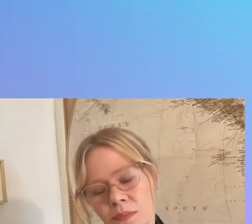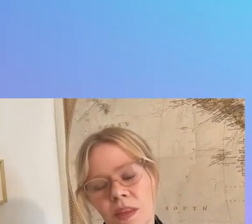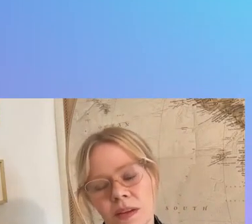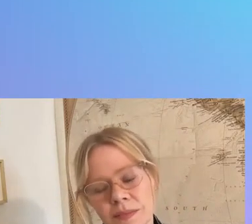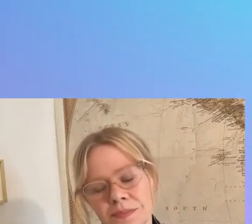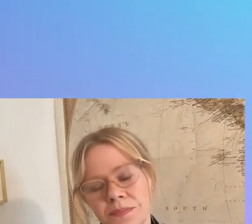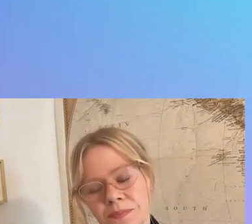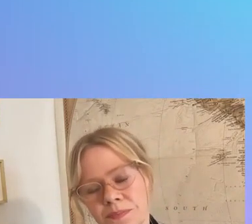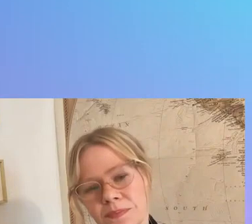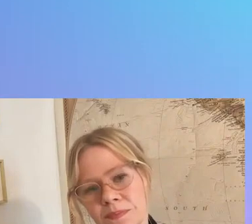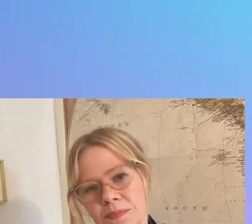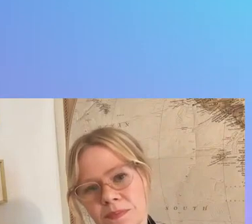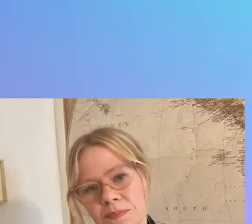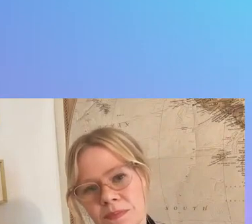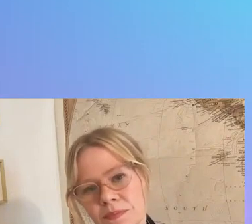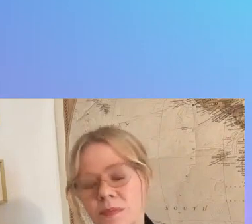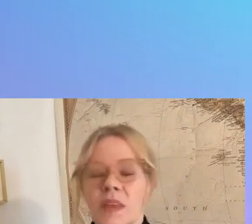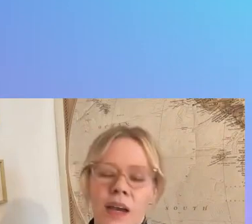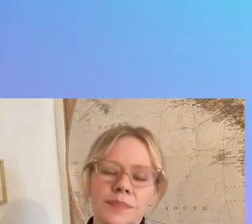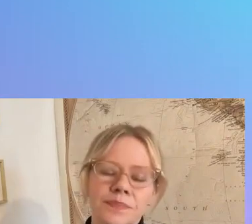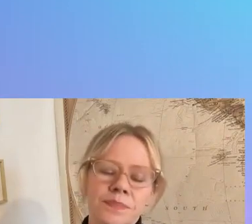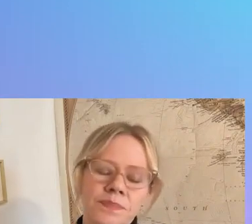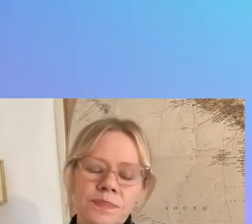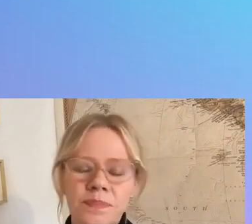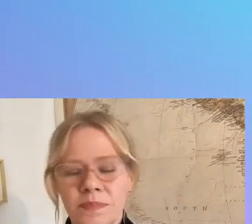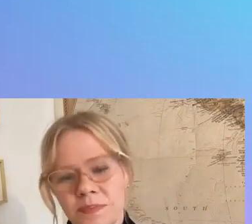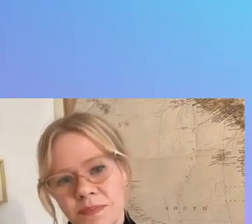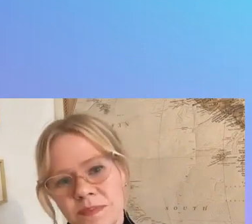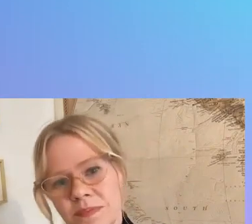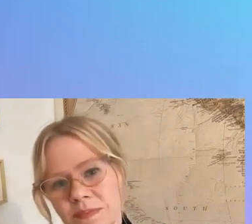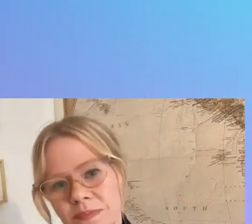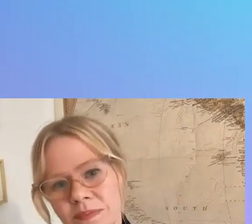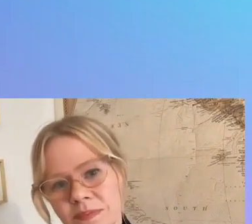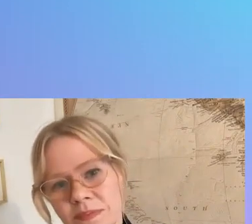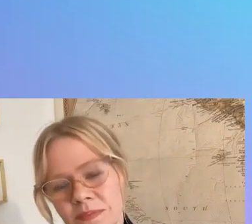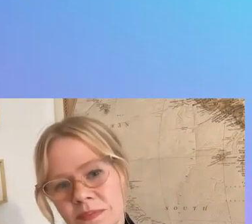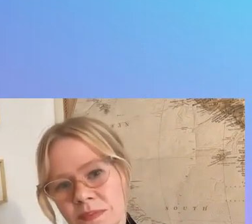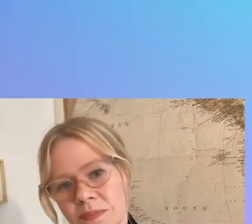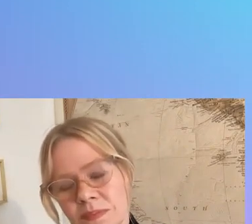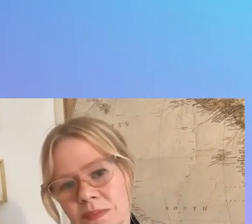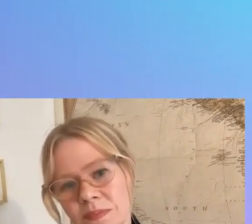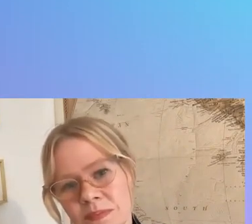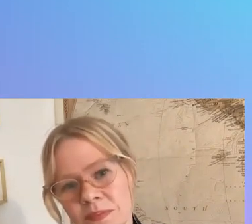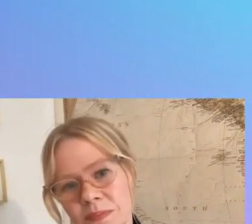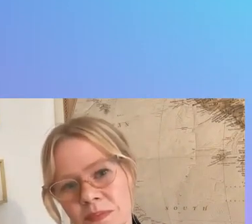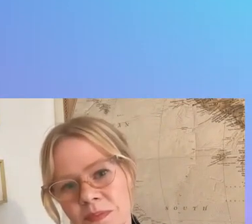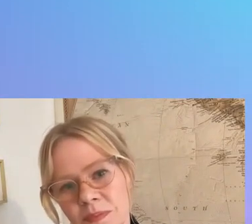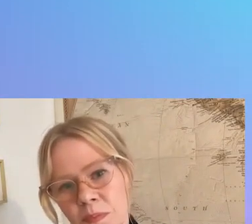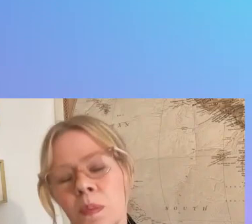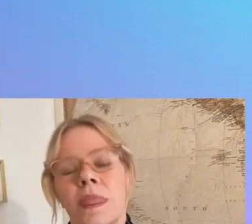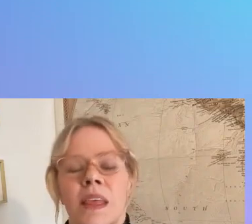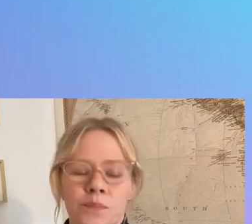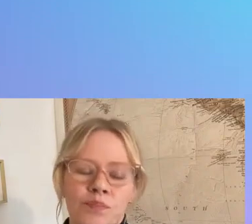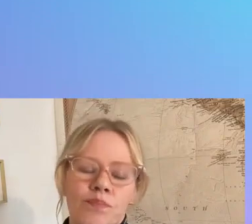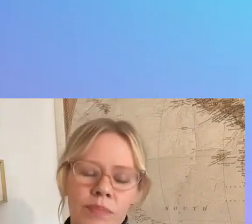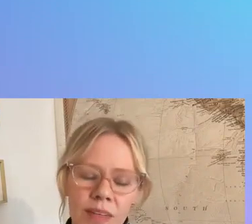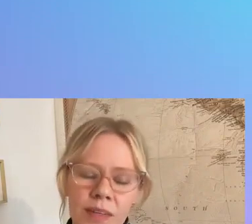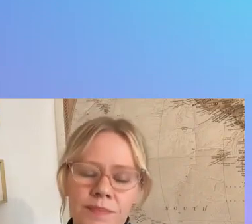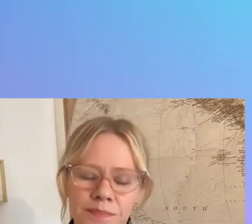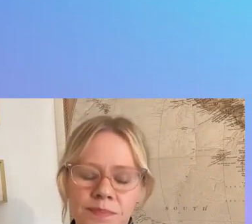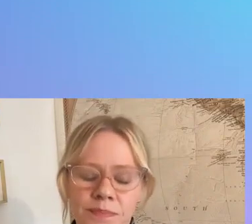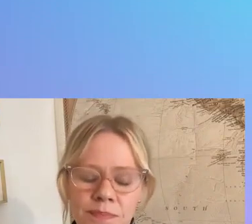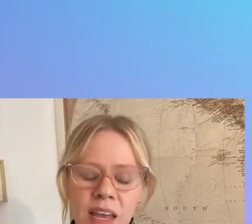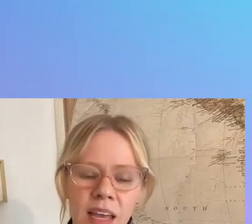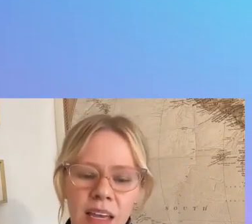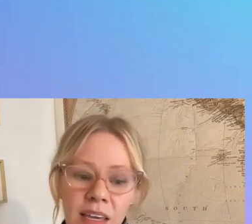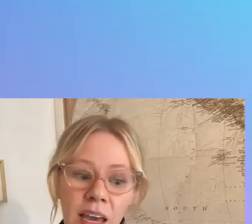say, let's just not limit ourselves Yeah. to that online environment? And what are some of the other creative solutions you've seen with